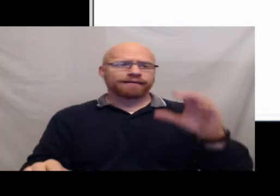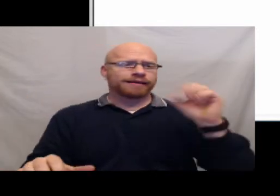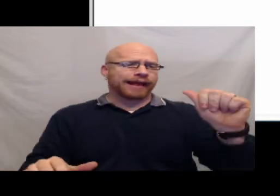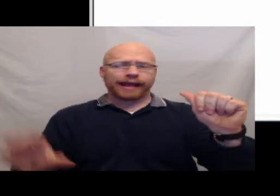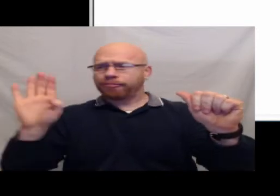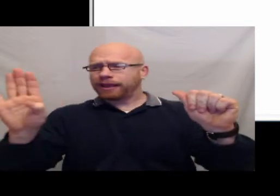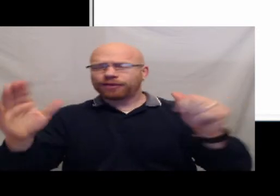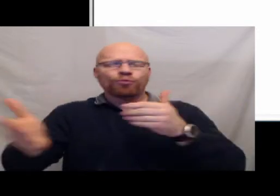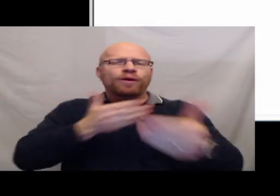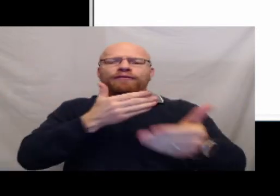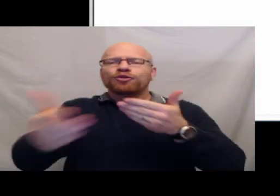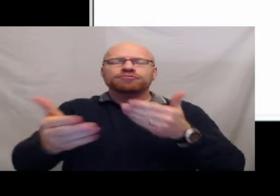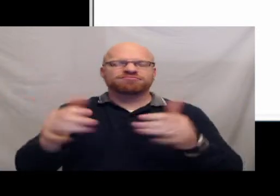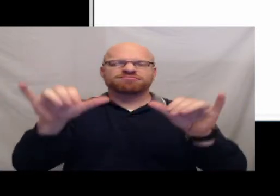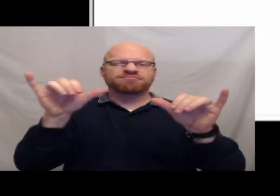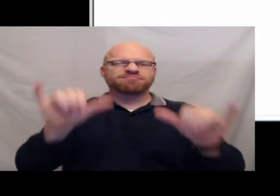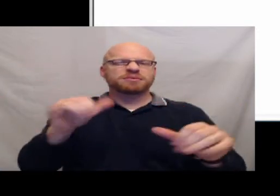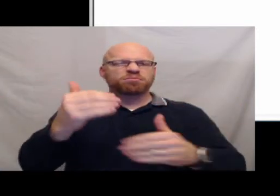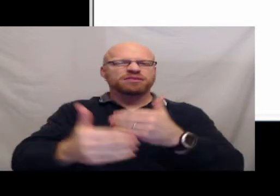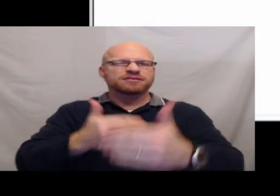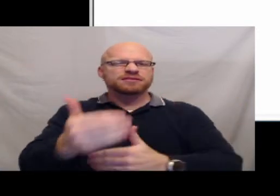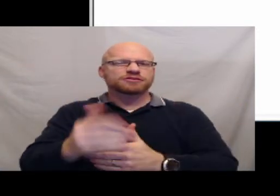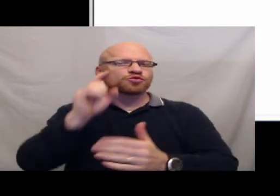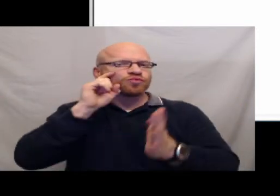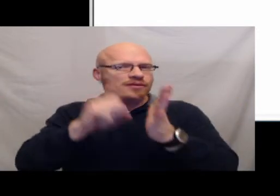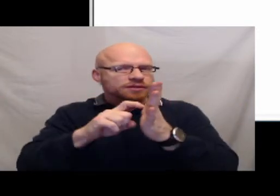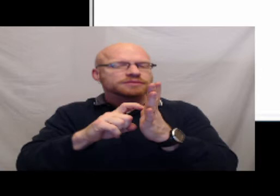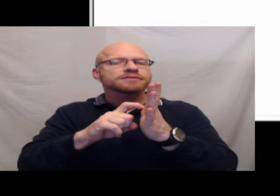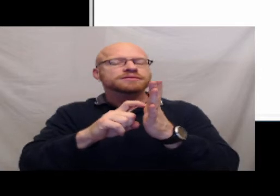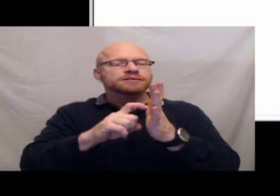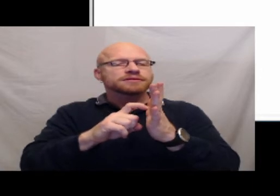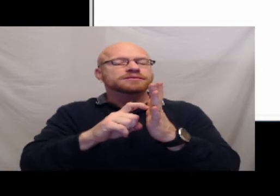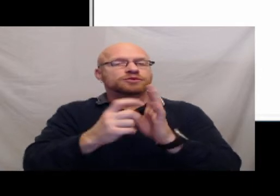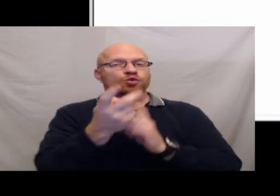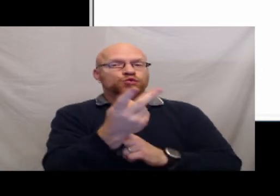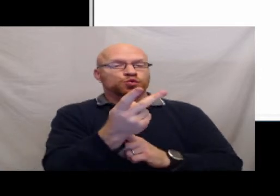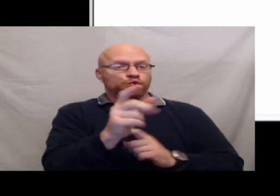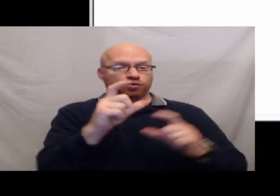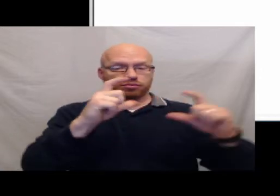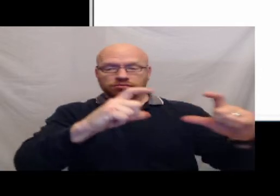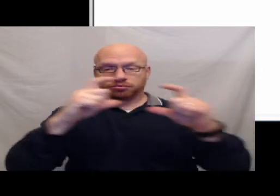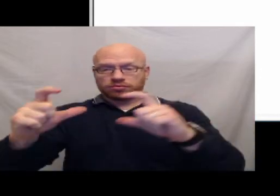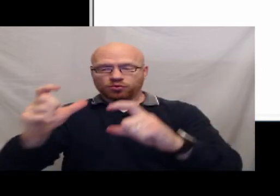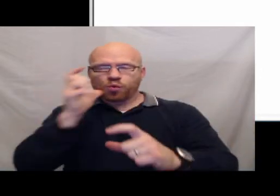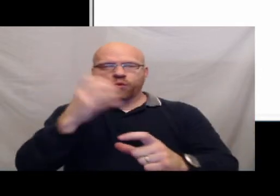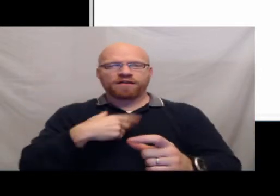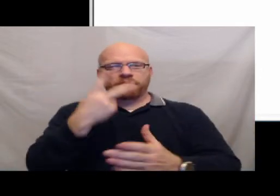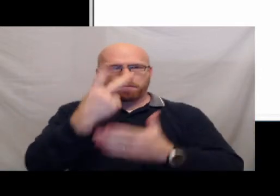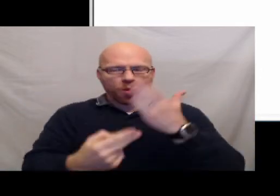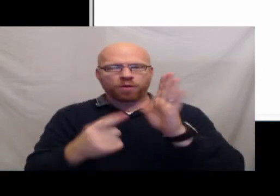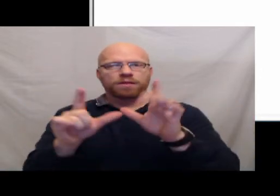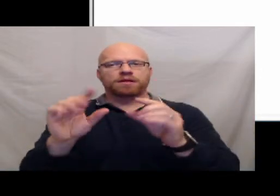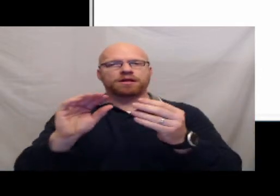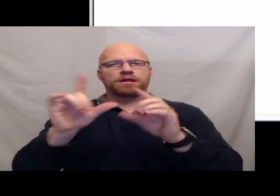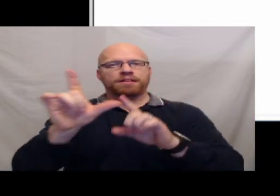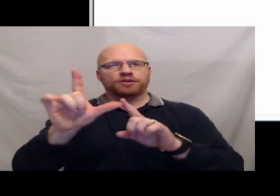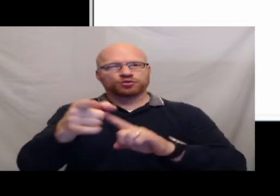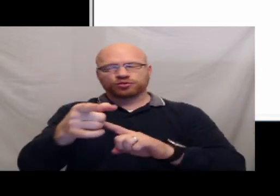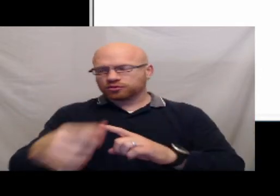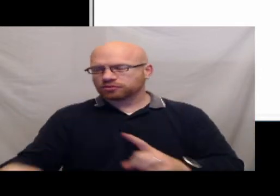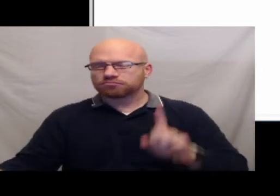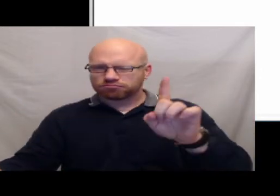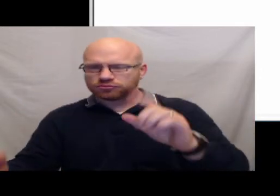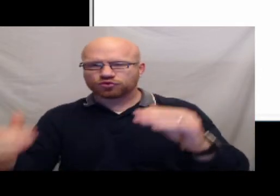or s only, if we have r and s, x and y, a and b, it doesn't make a difference. We will still